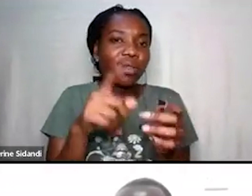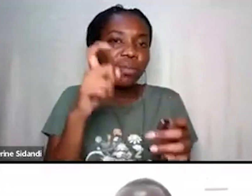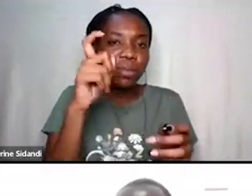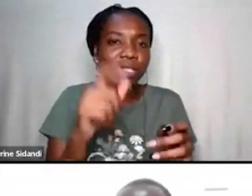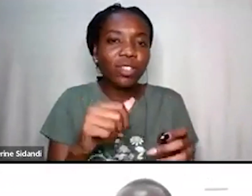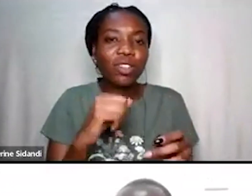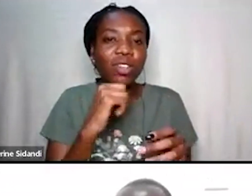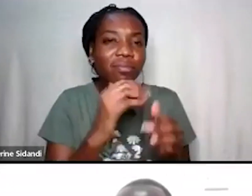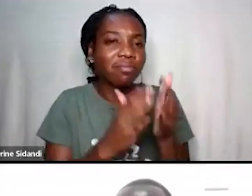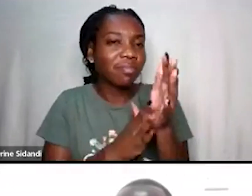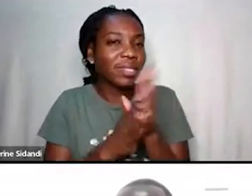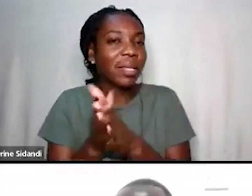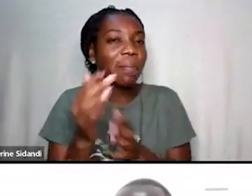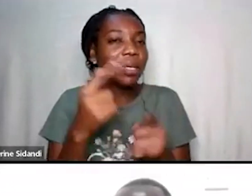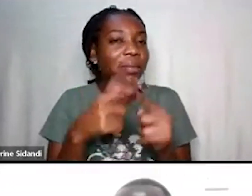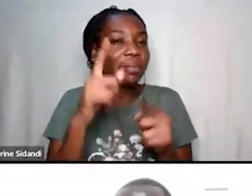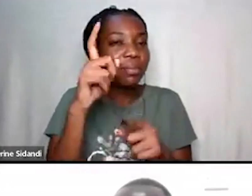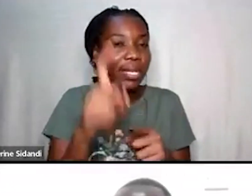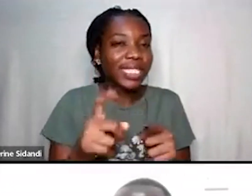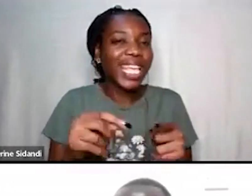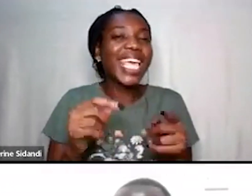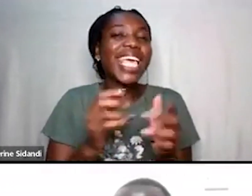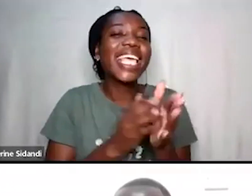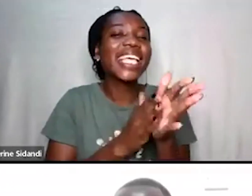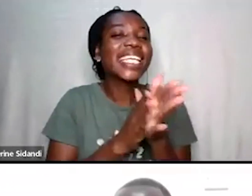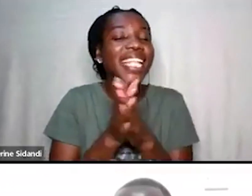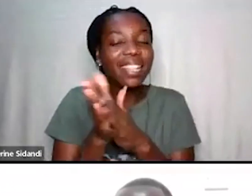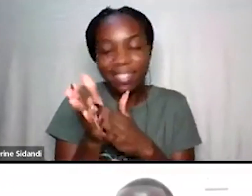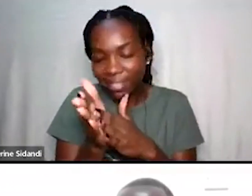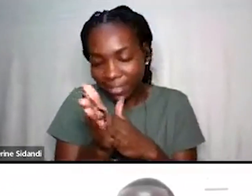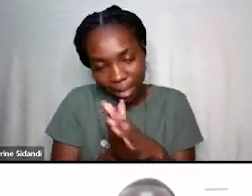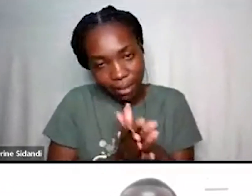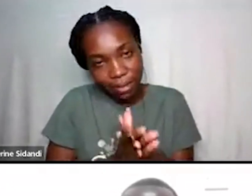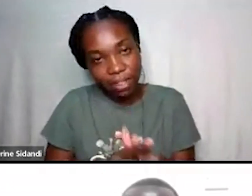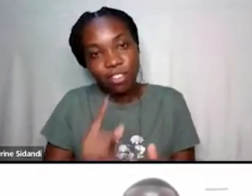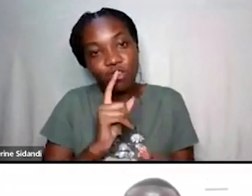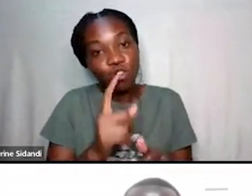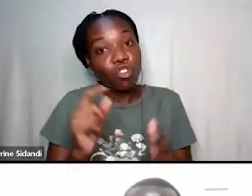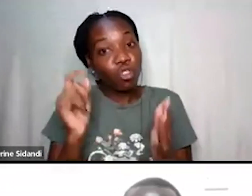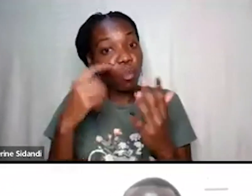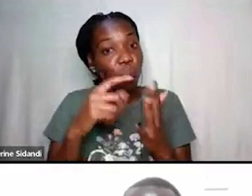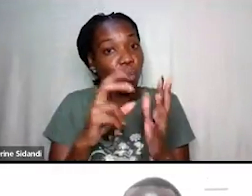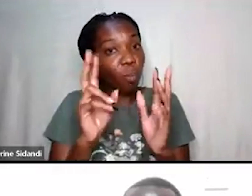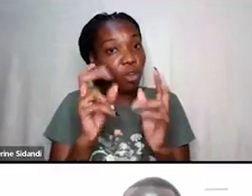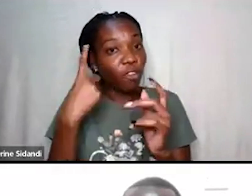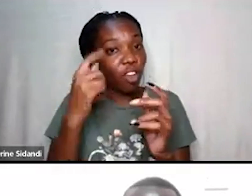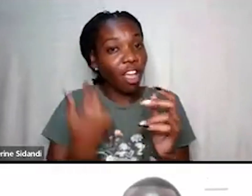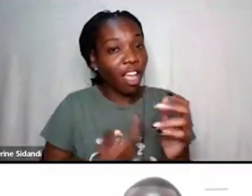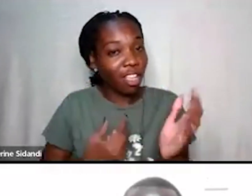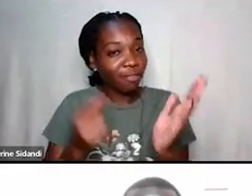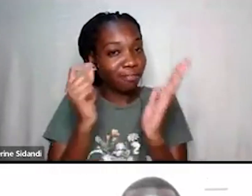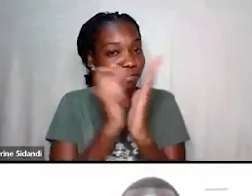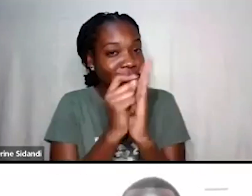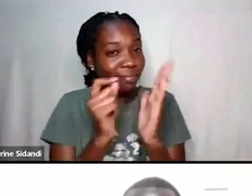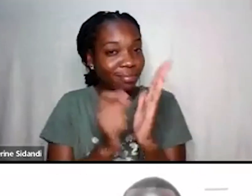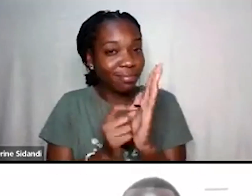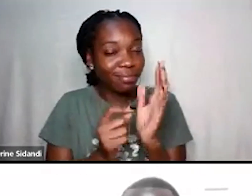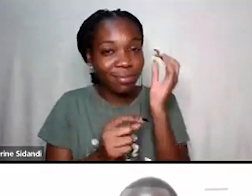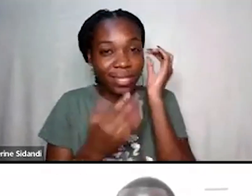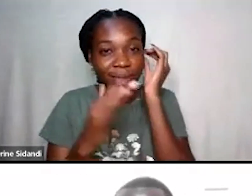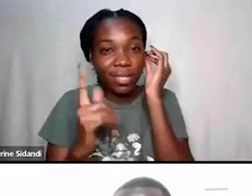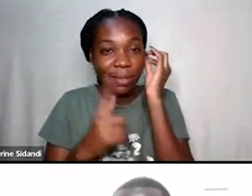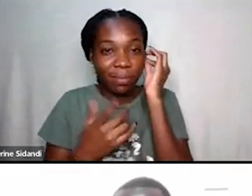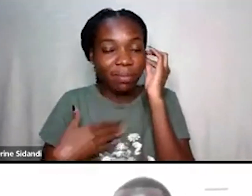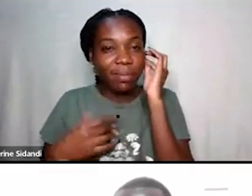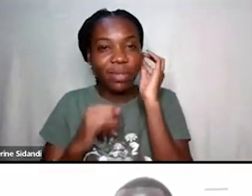to be interested. Point to note for you, for us introverts, because I'm one of them. Sometimes I don't know what to say.